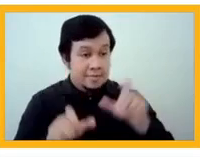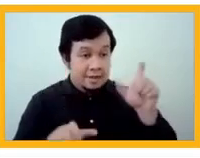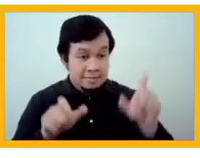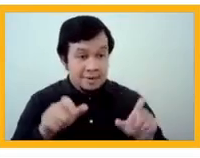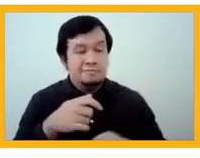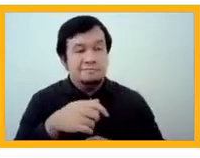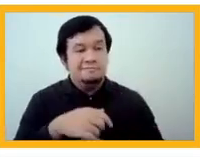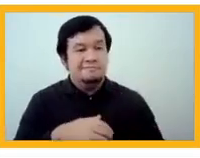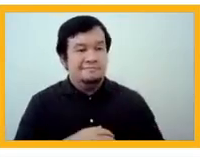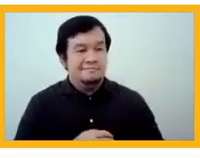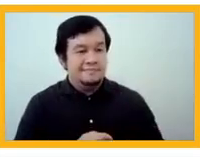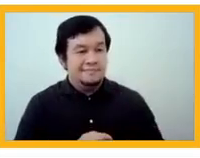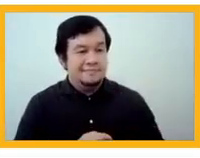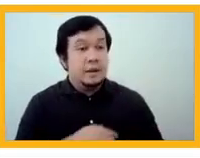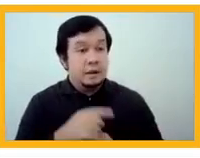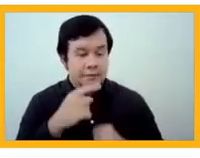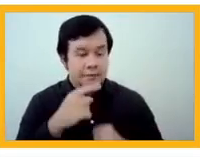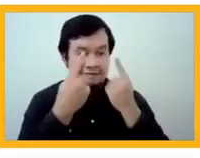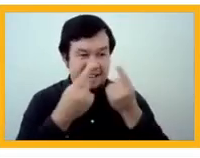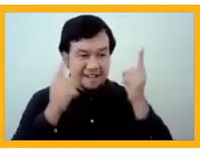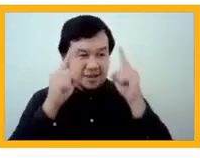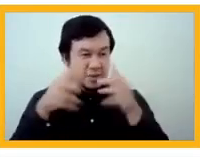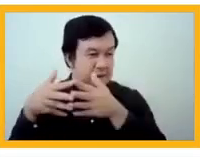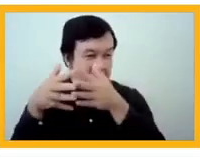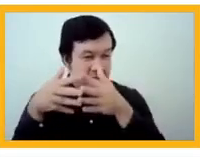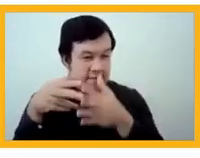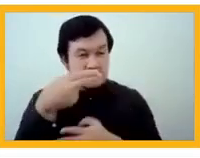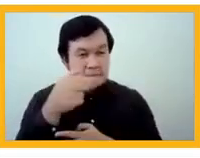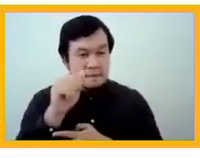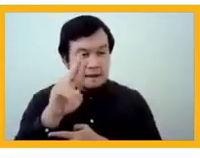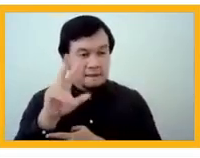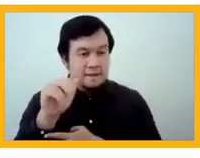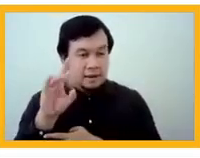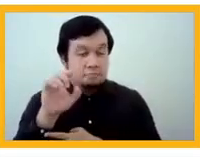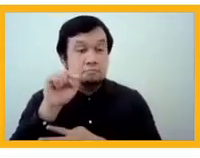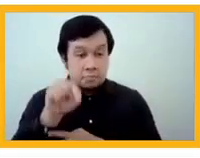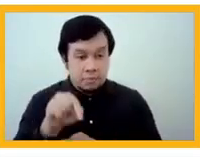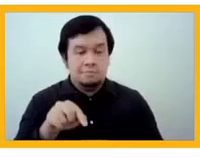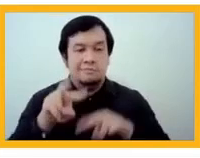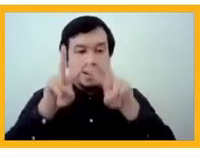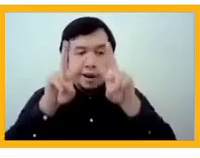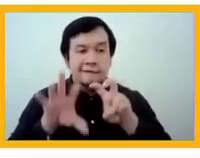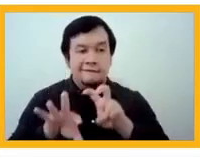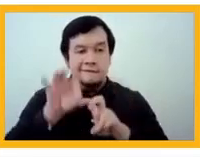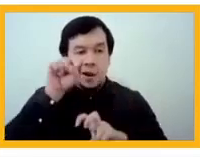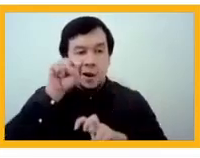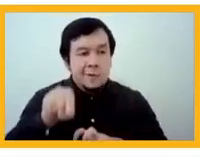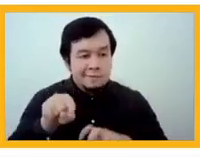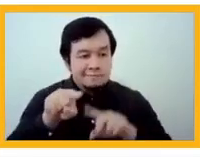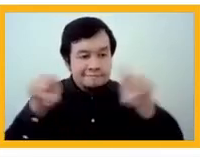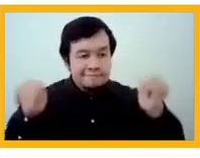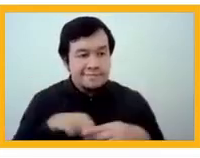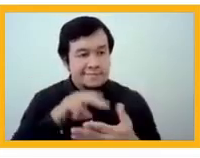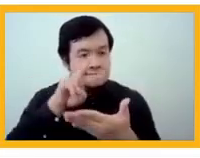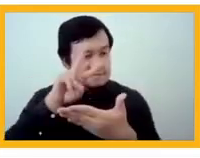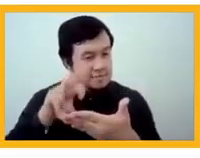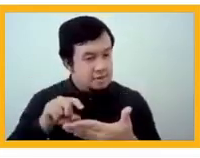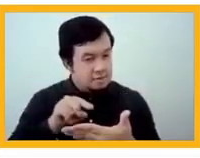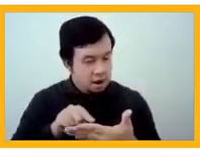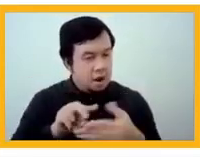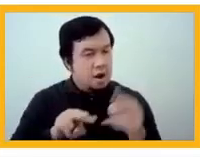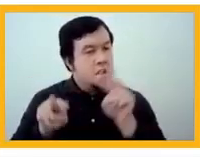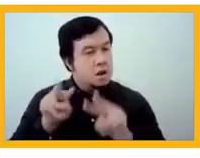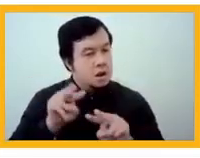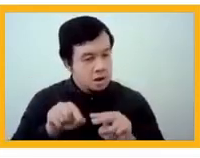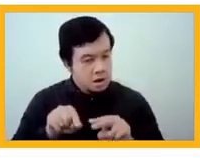profile EdTech intervention in India that was, you know, very well designed on paper. And it was the smart board project that was adopted by a